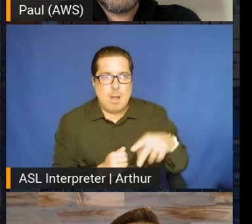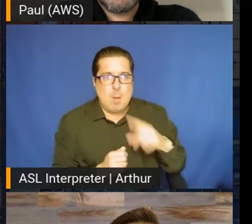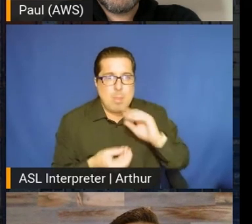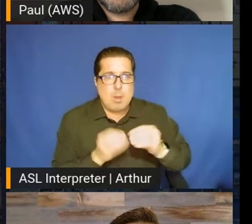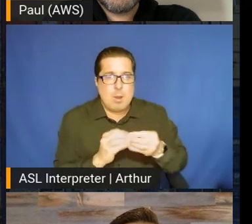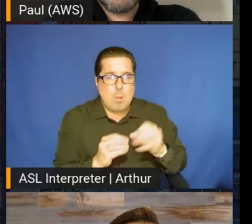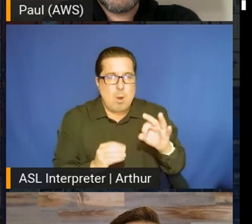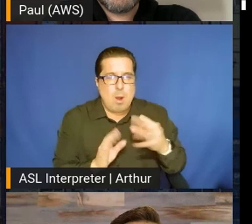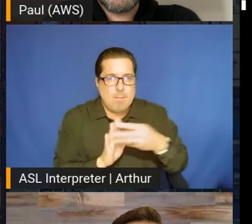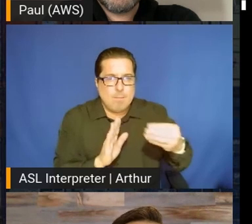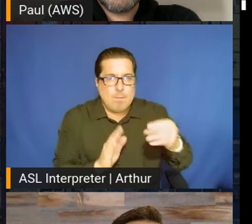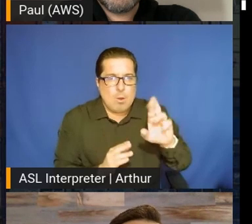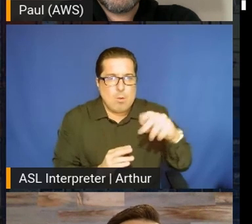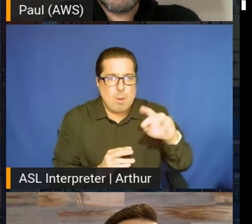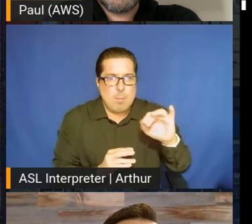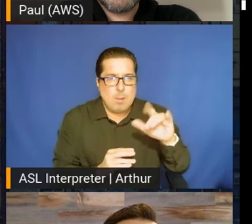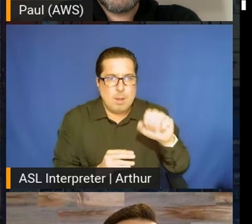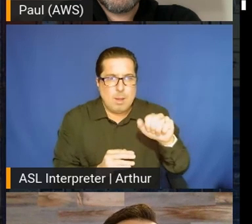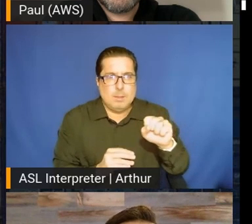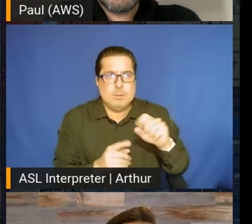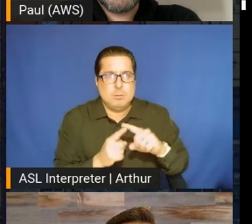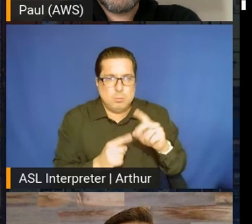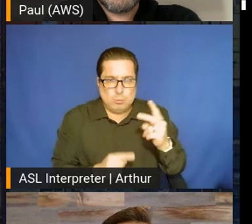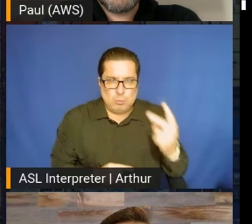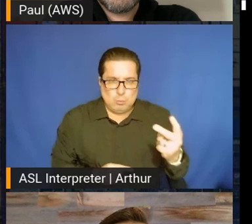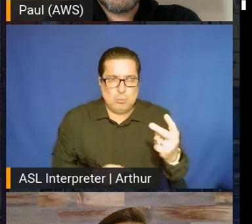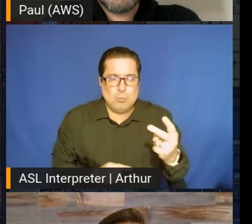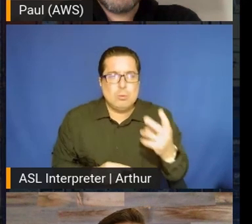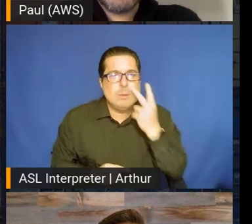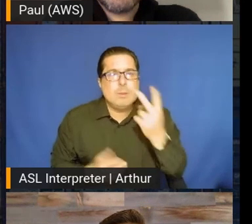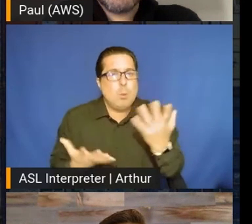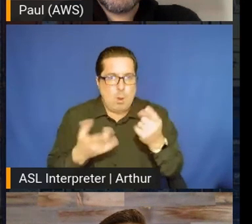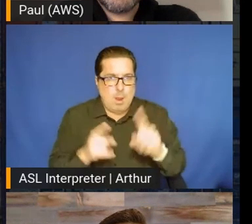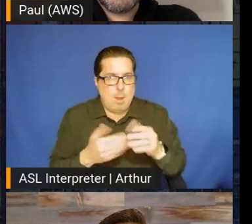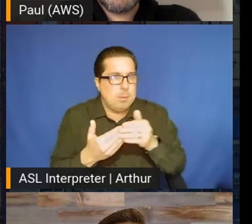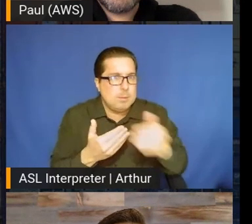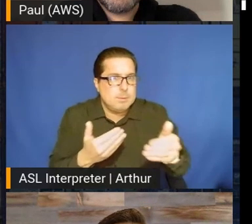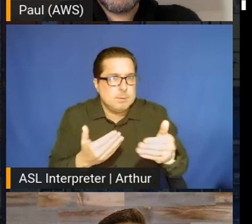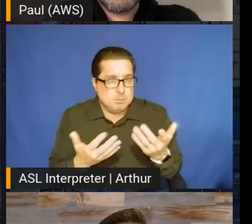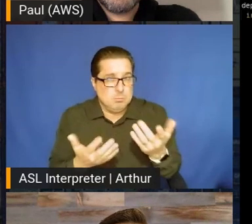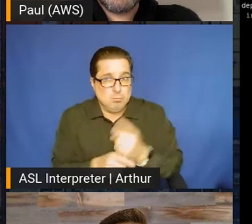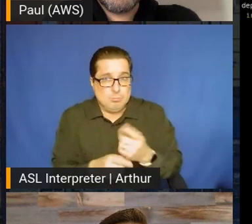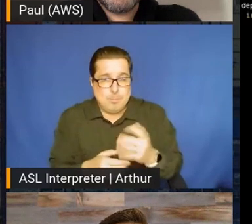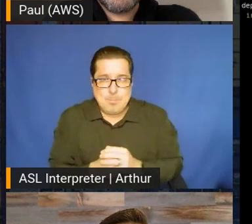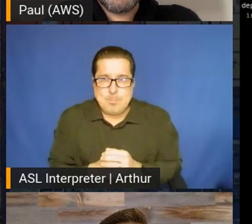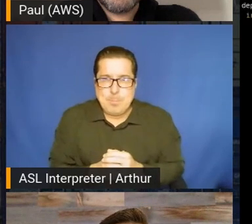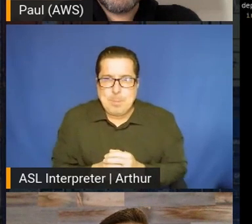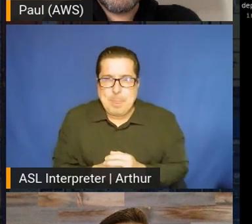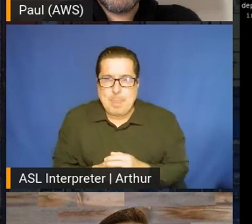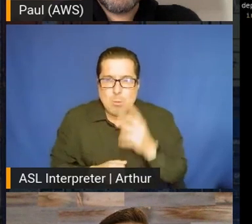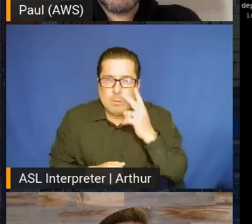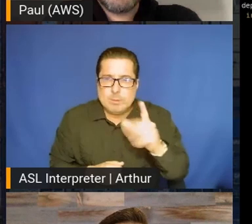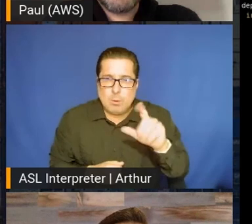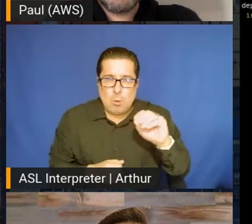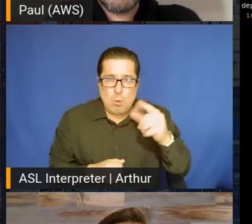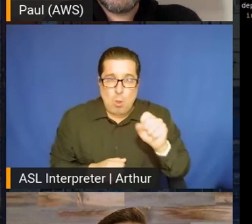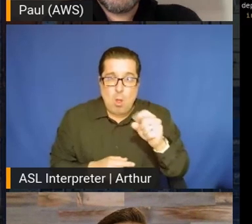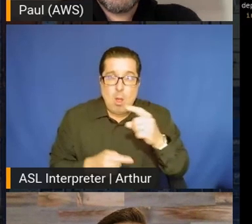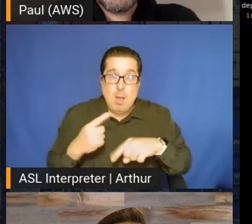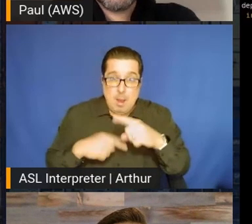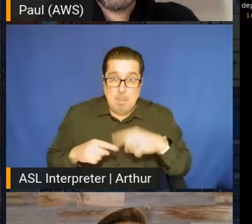2. And let's see what happens, right? We'll see logs coming from, from